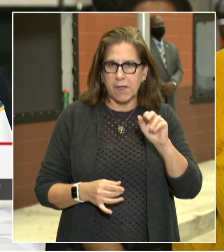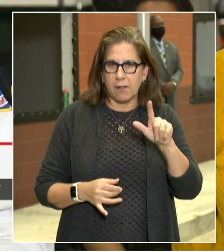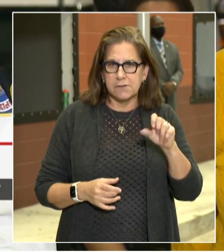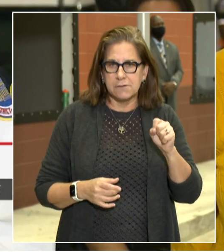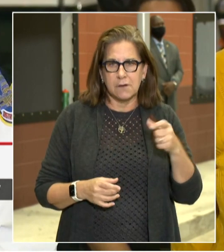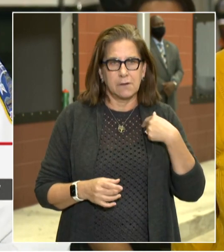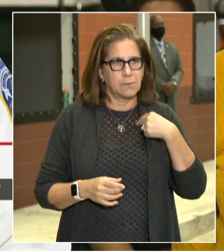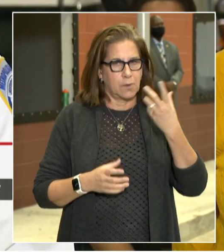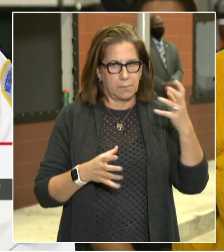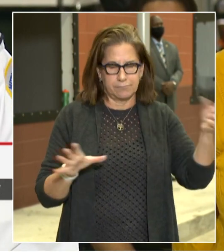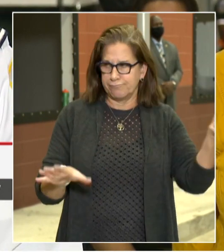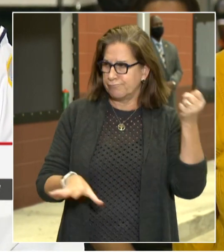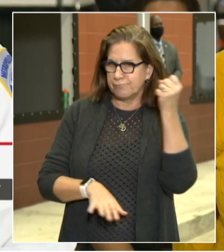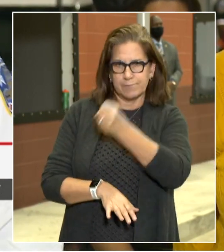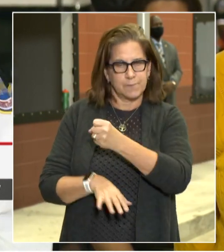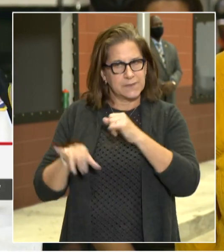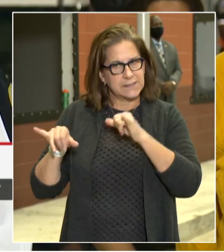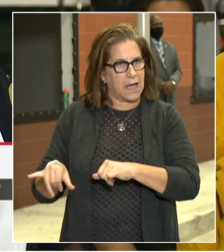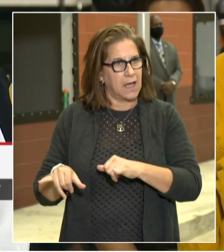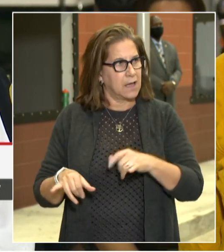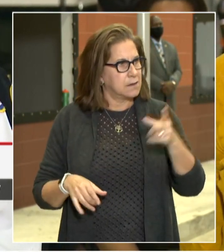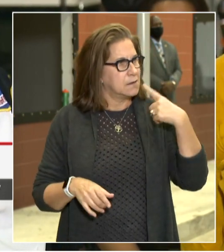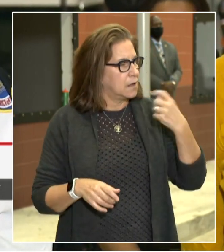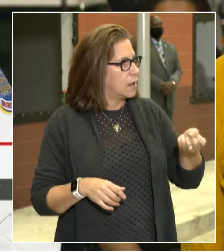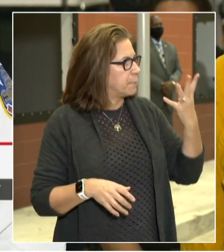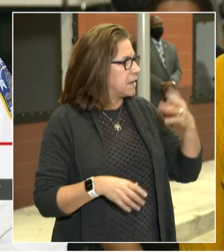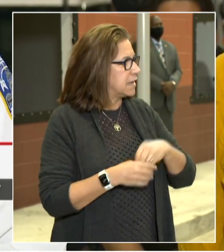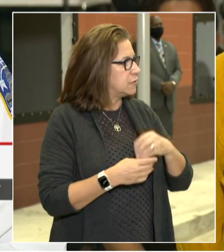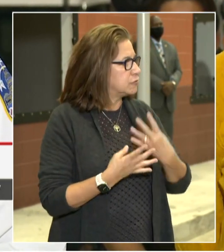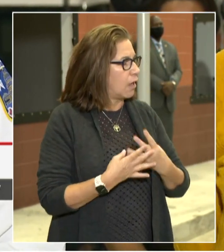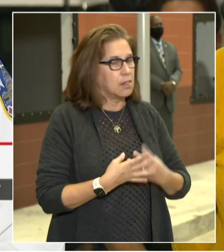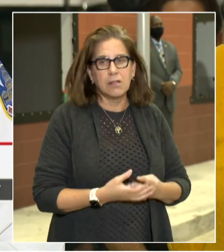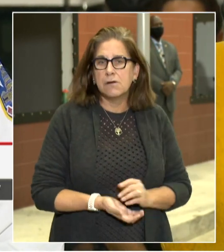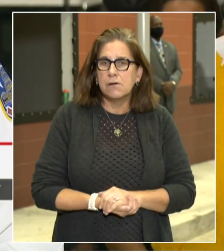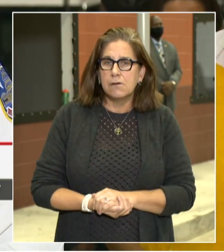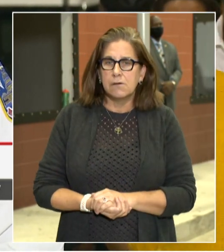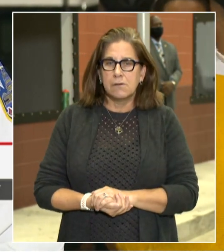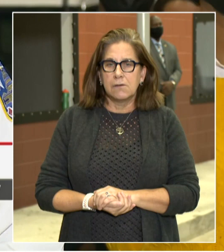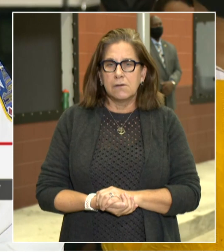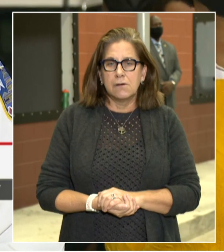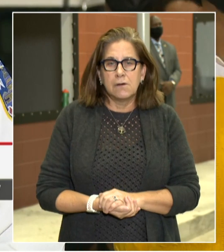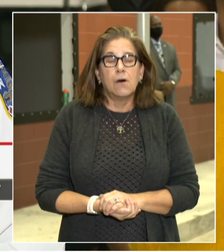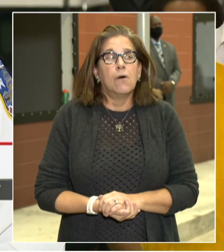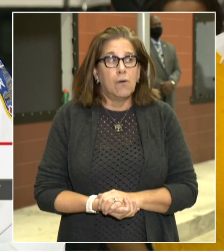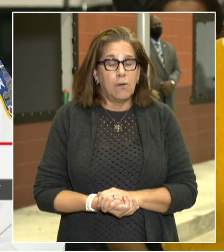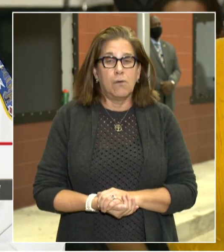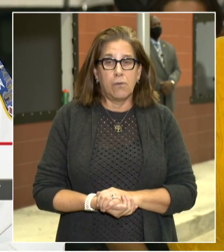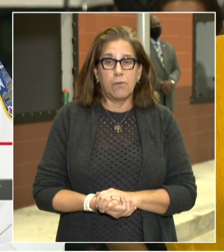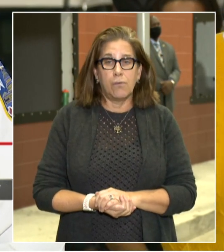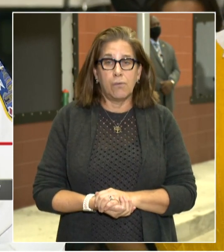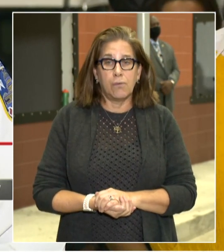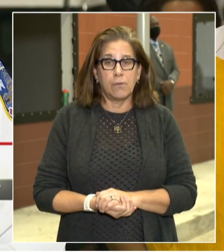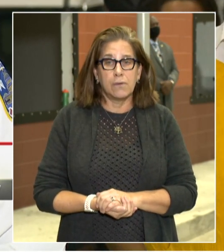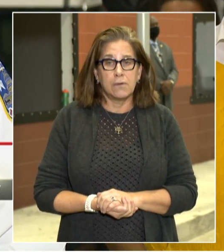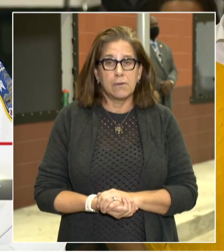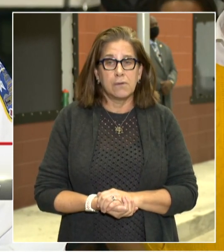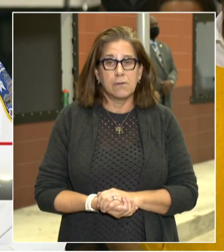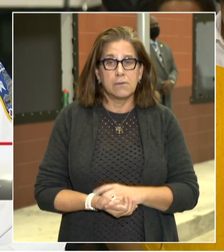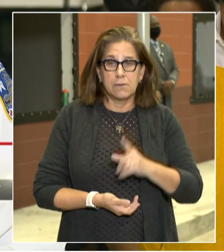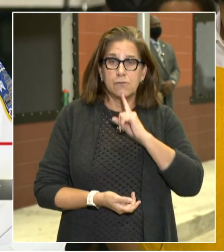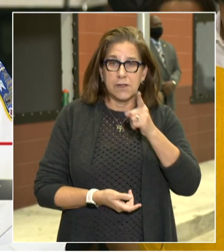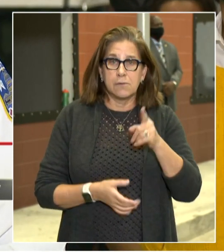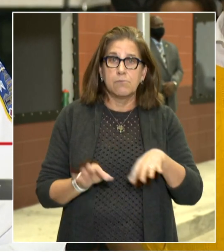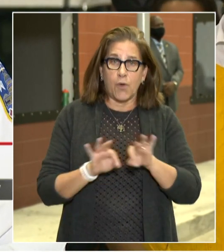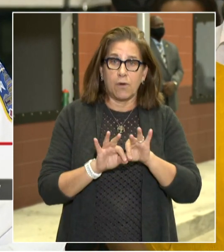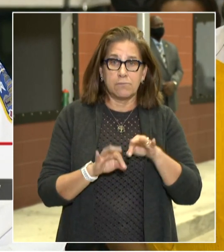Next question. I just had one more back on topic for today. You know, Okay. you talked about the importance and what this training program specifically does. Were